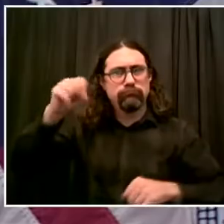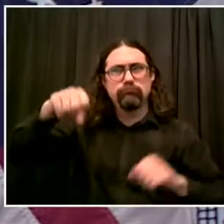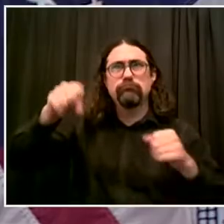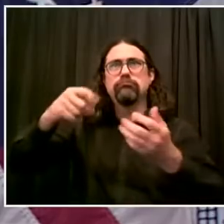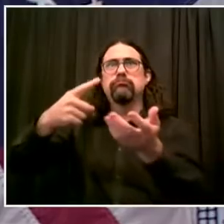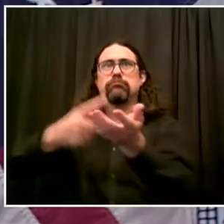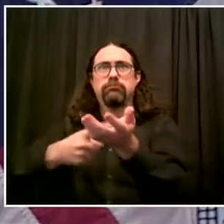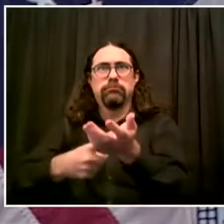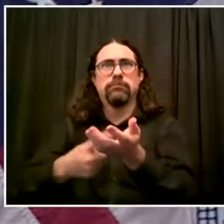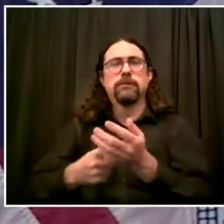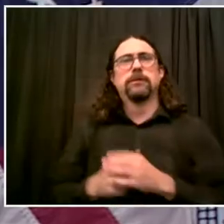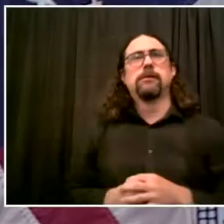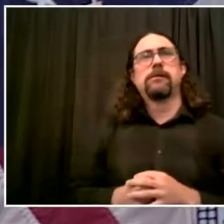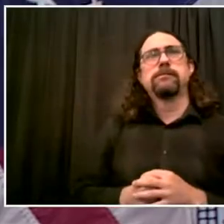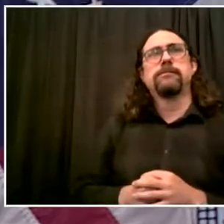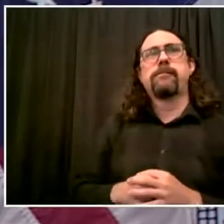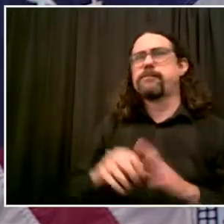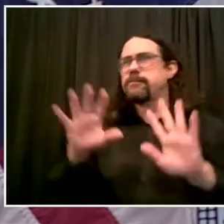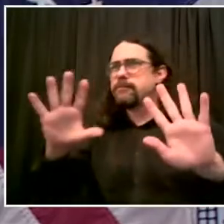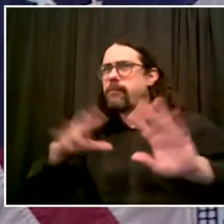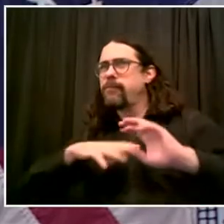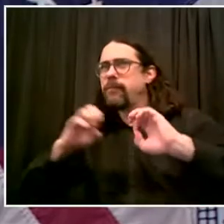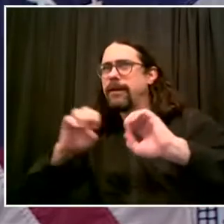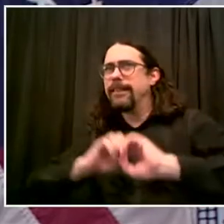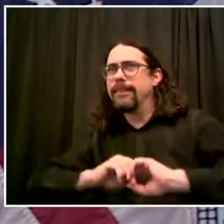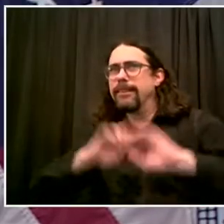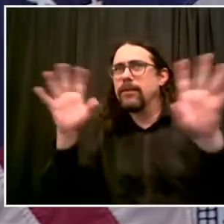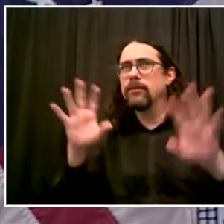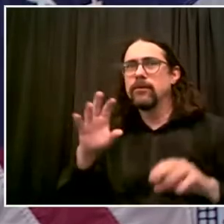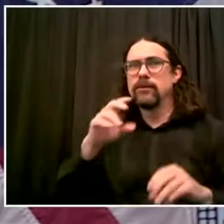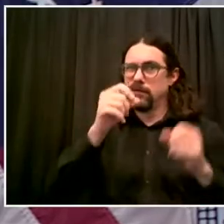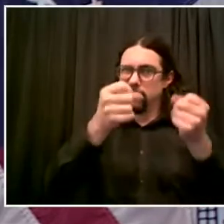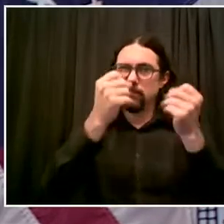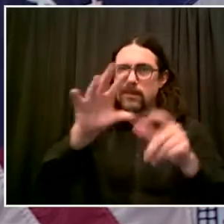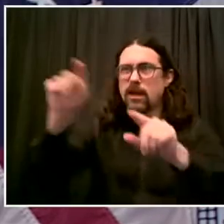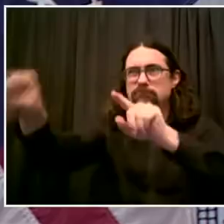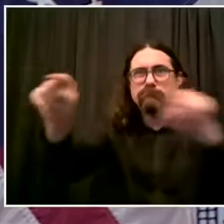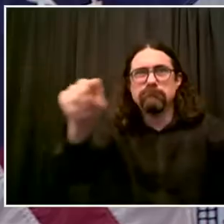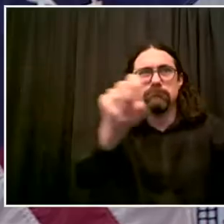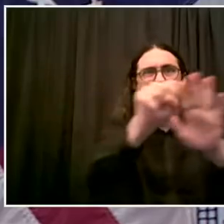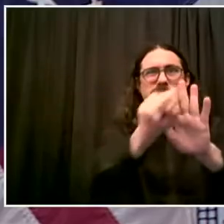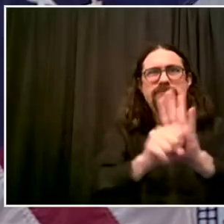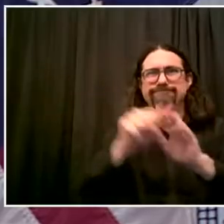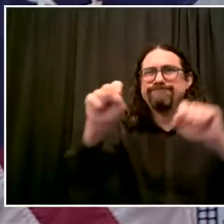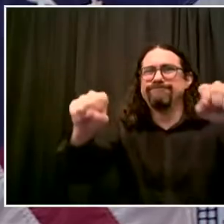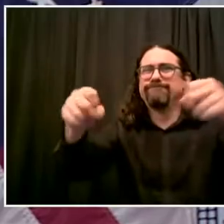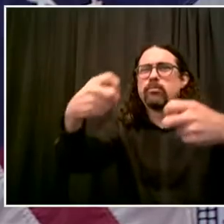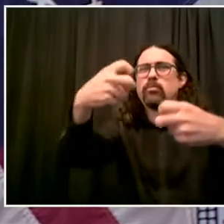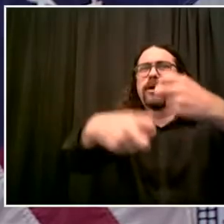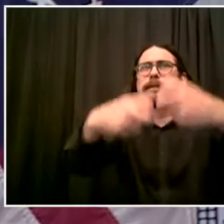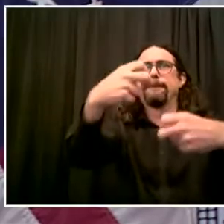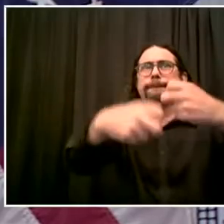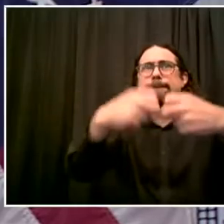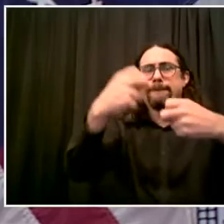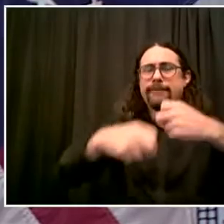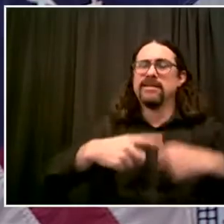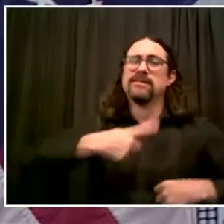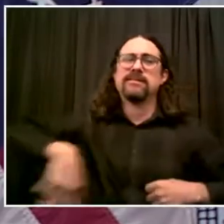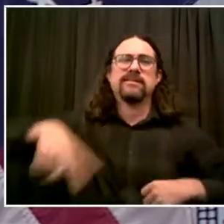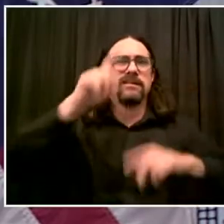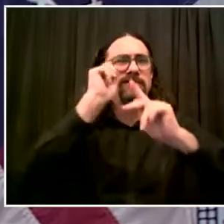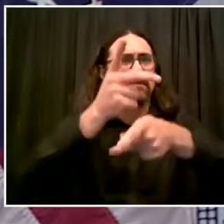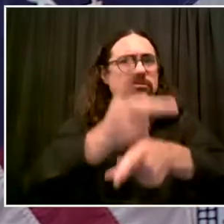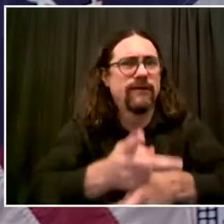be very careful about the impact that would have on New York. And we certainly know a lot about how to support a